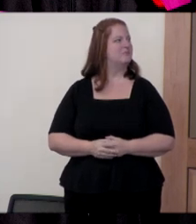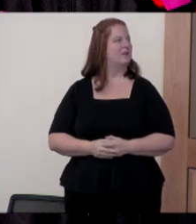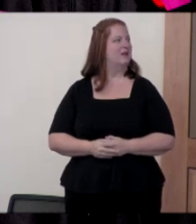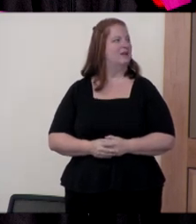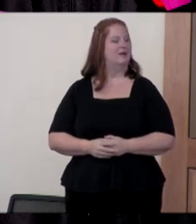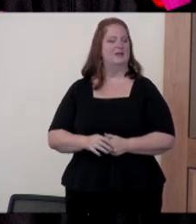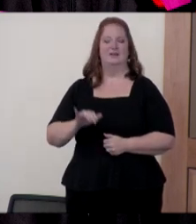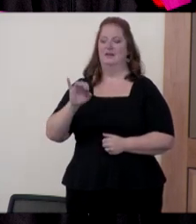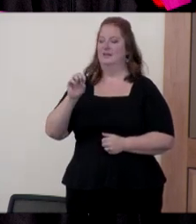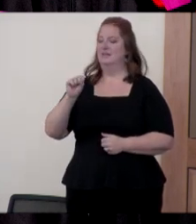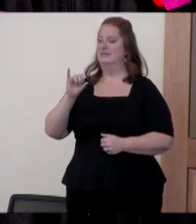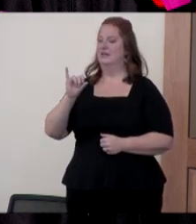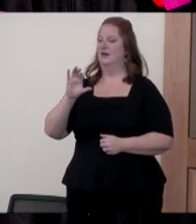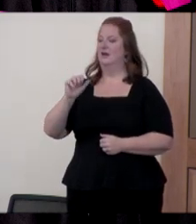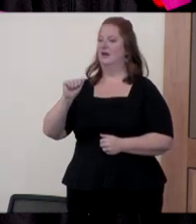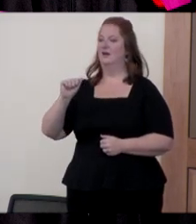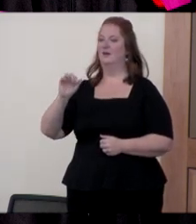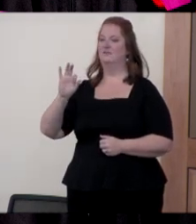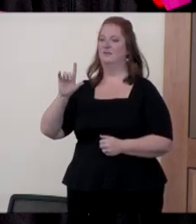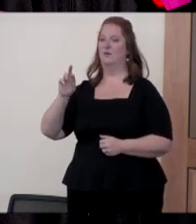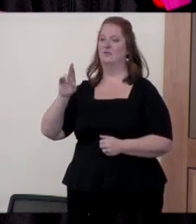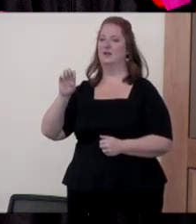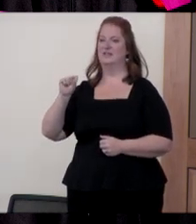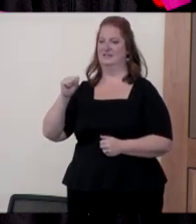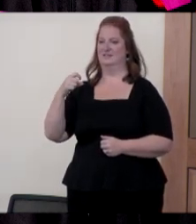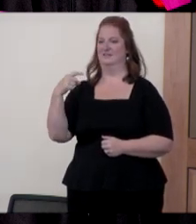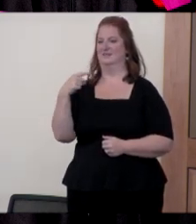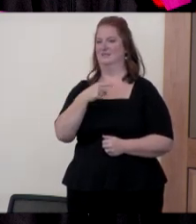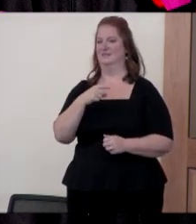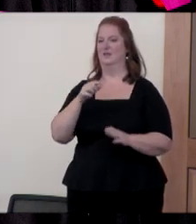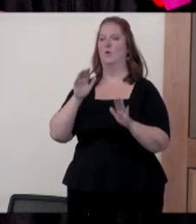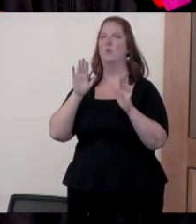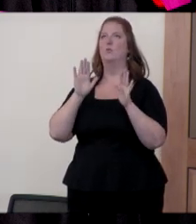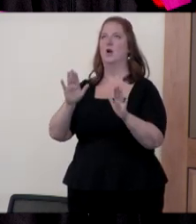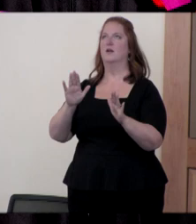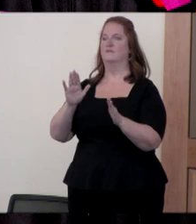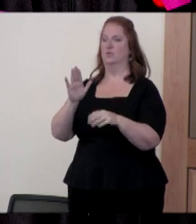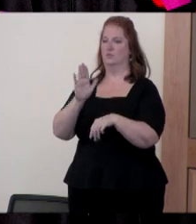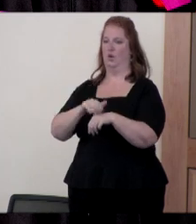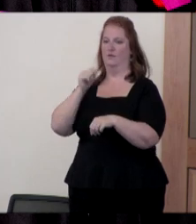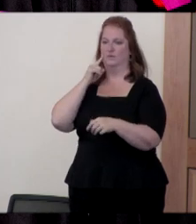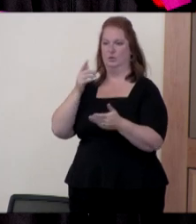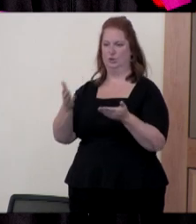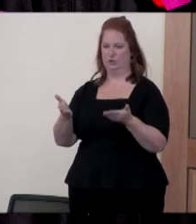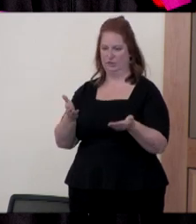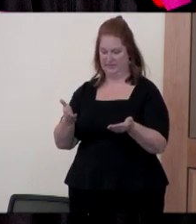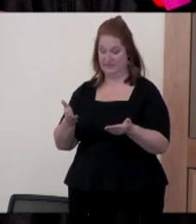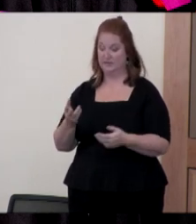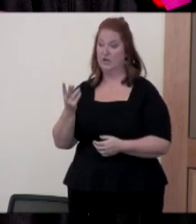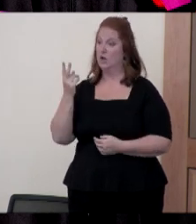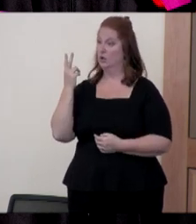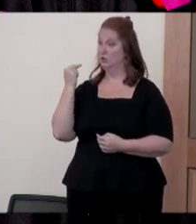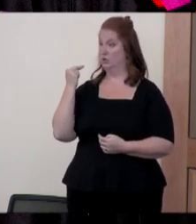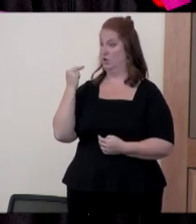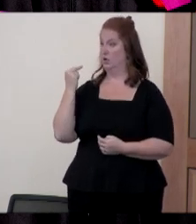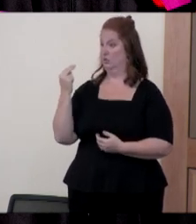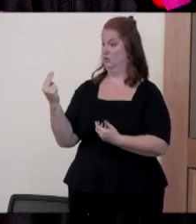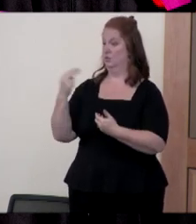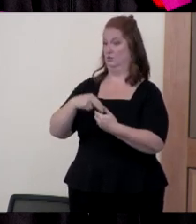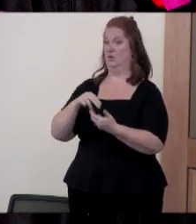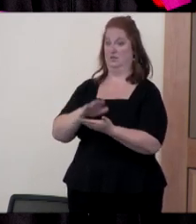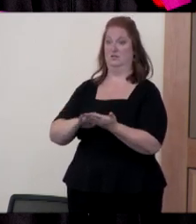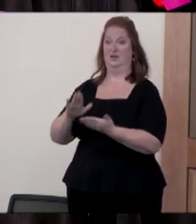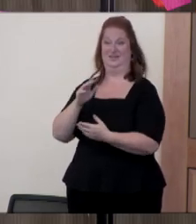Jessica Flores, who has an incredible calling to service. 2 years ago, when she just started college